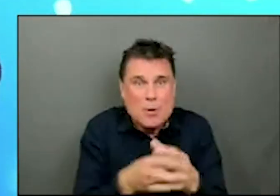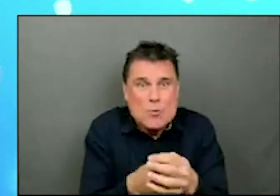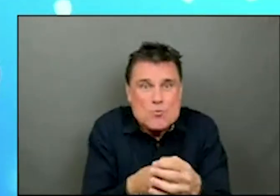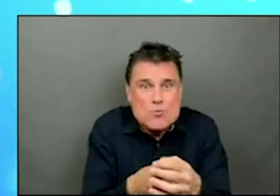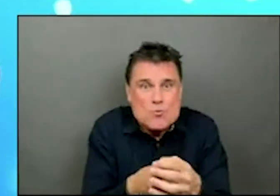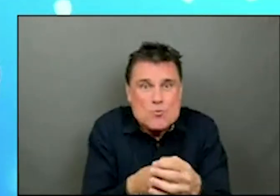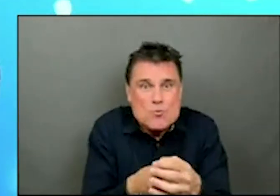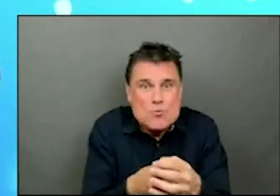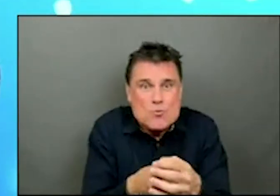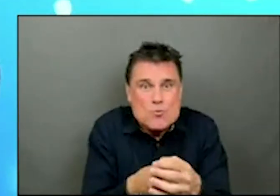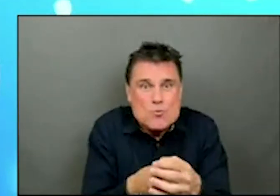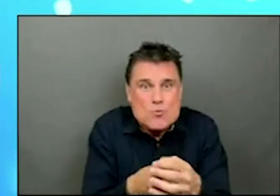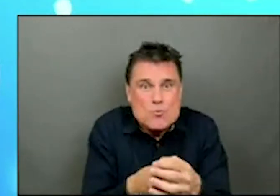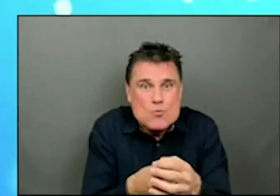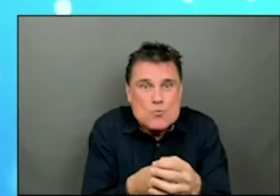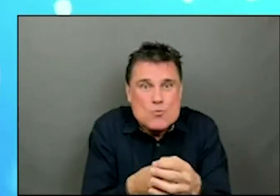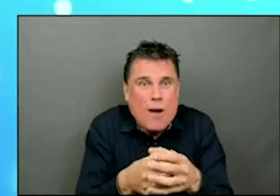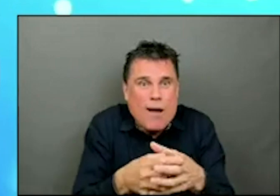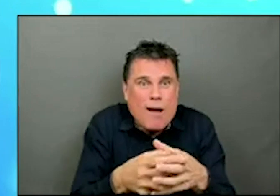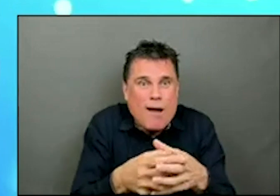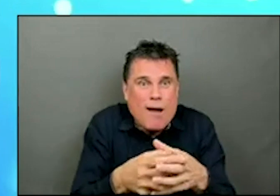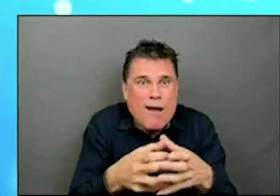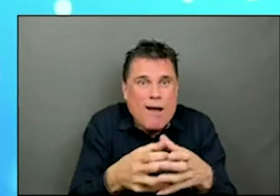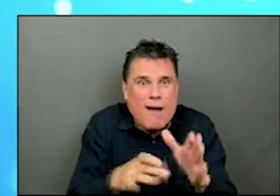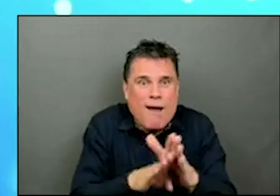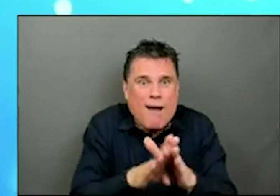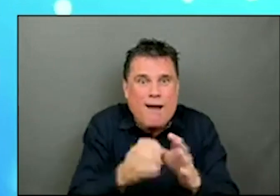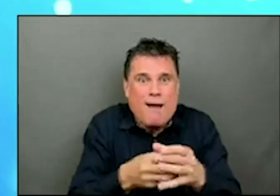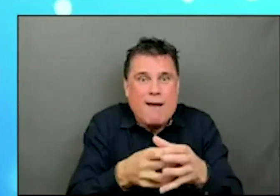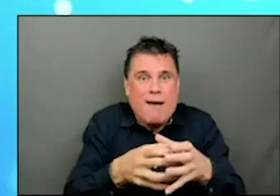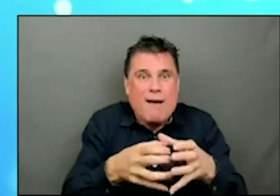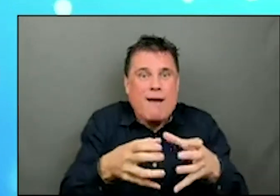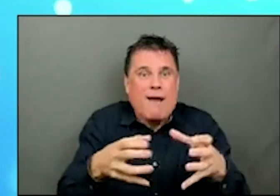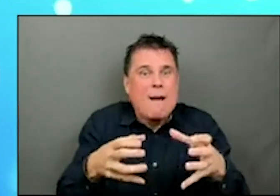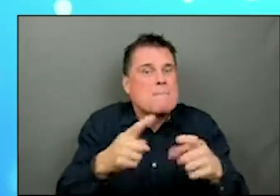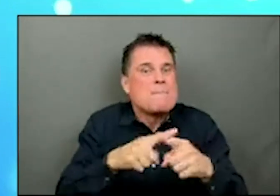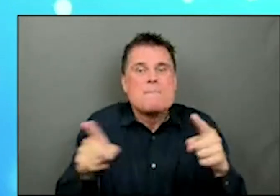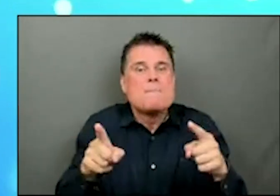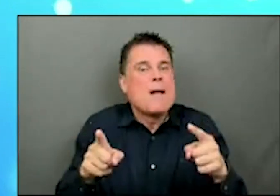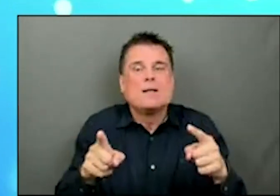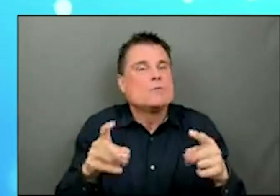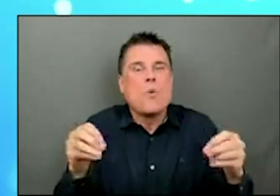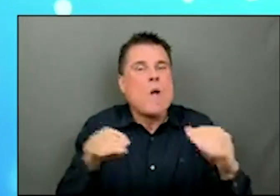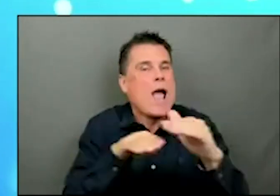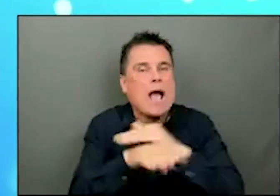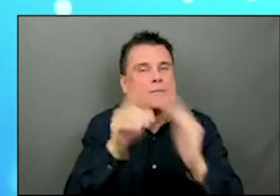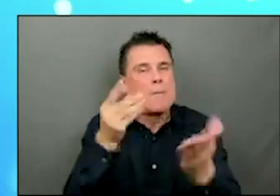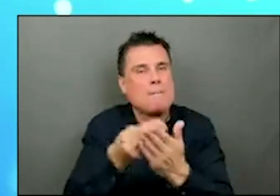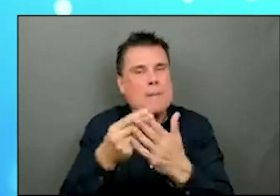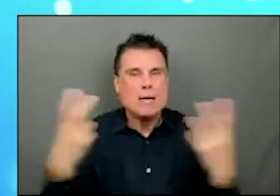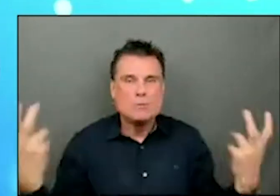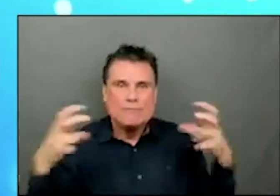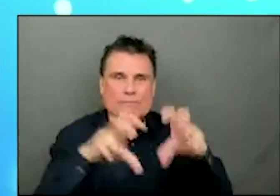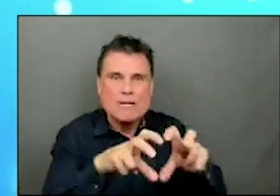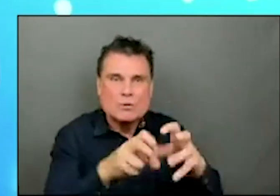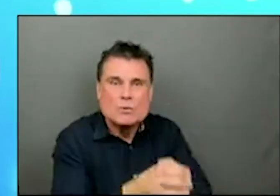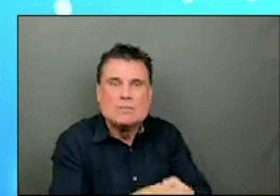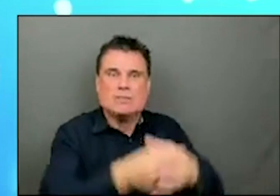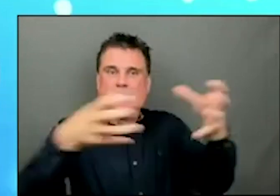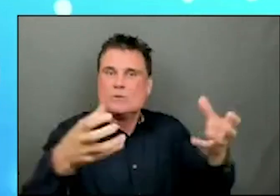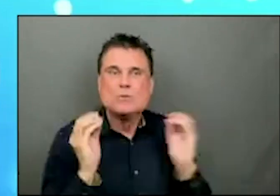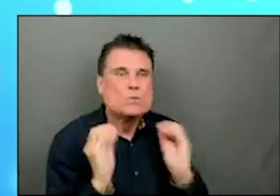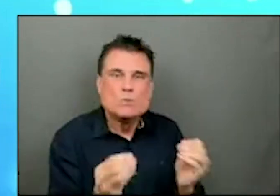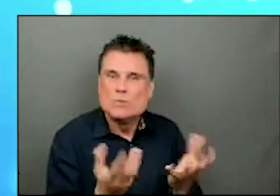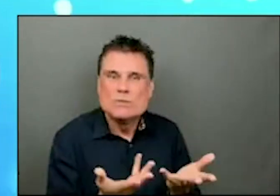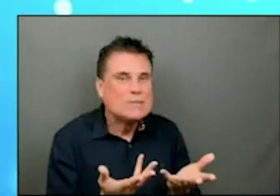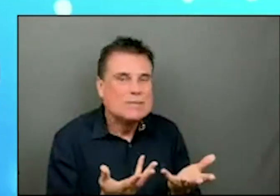and ultimately supporting the firms, their ideas, and the people in the innovation and solutions to stay here in our country and